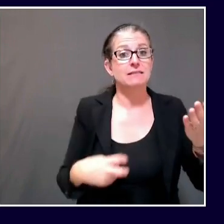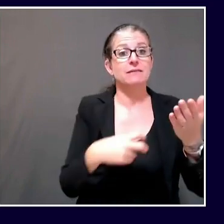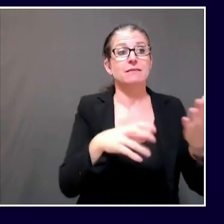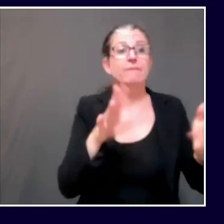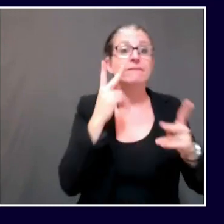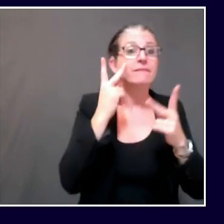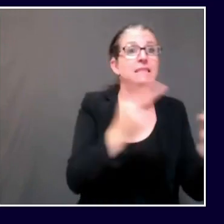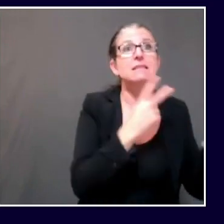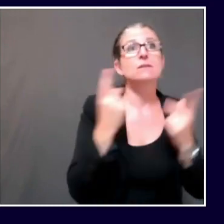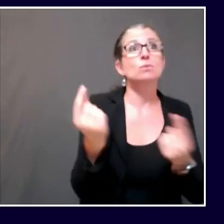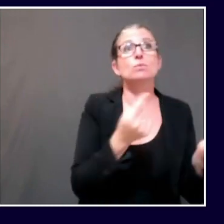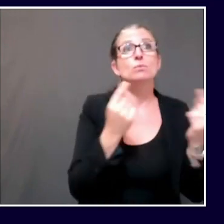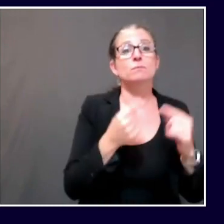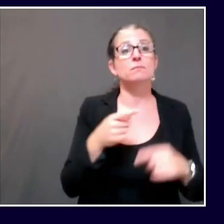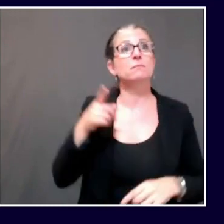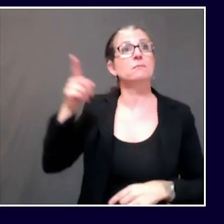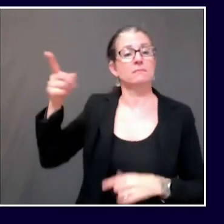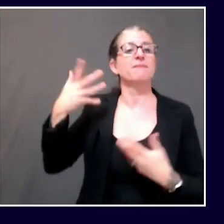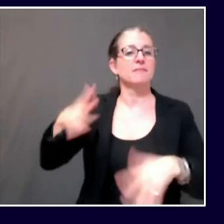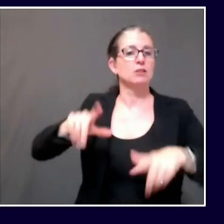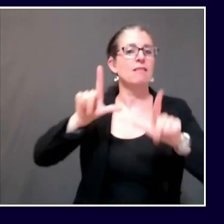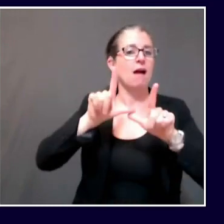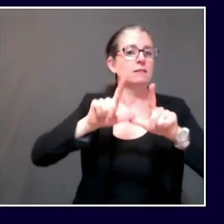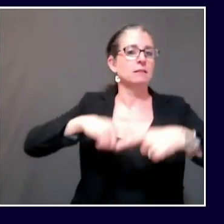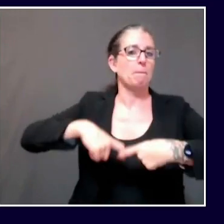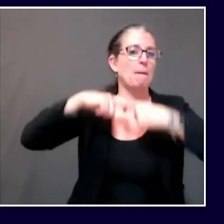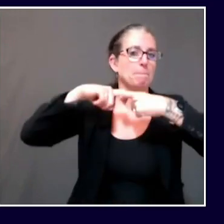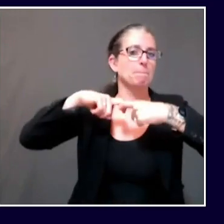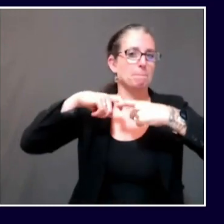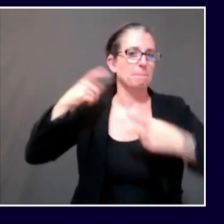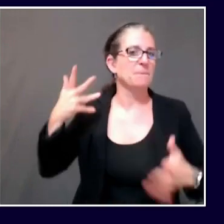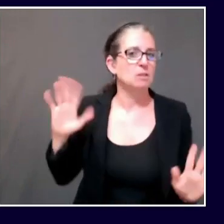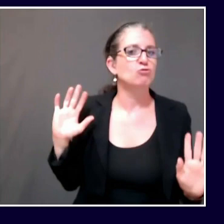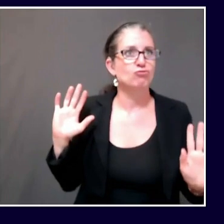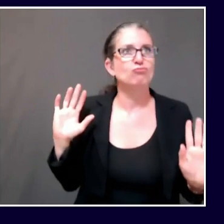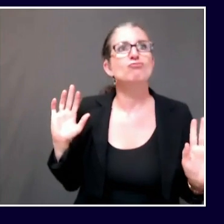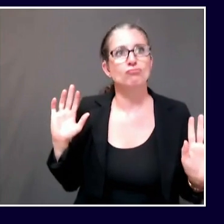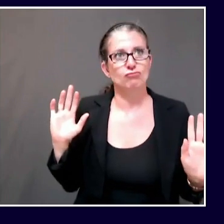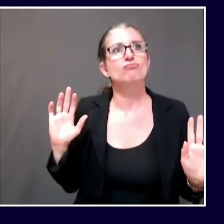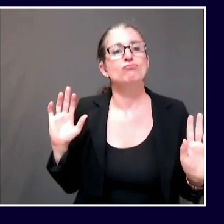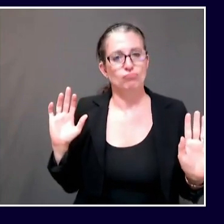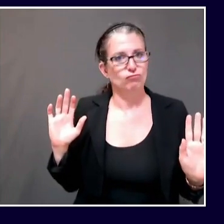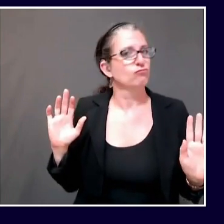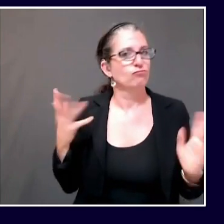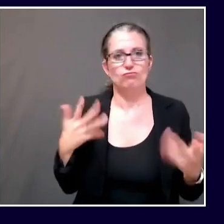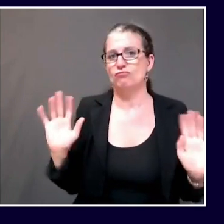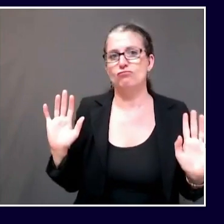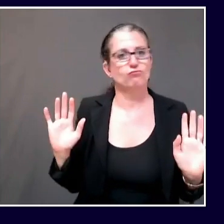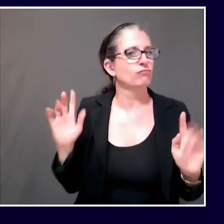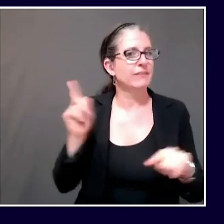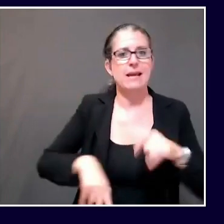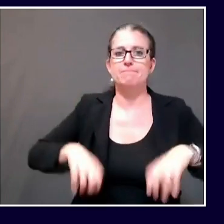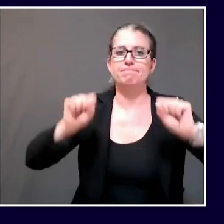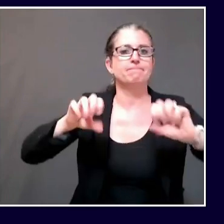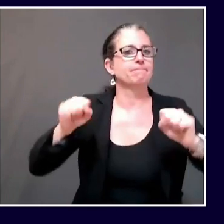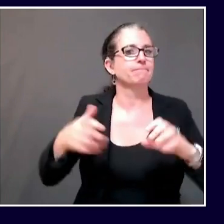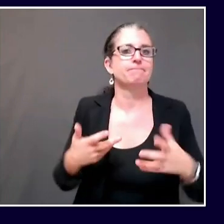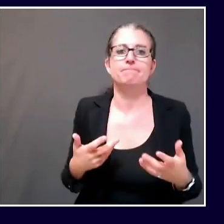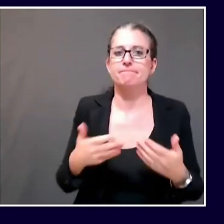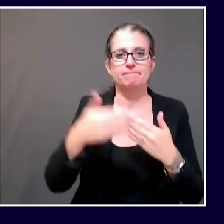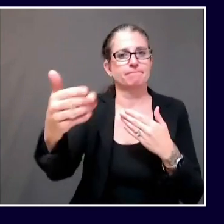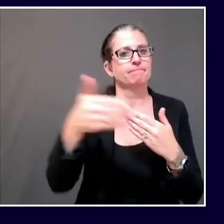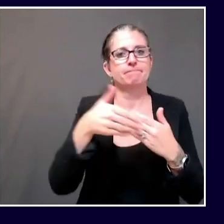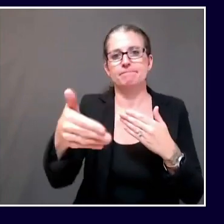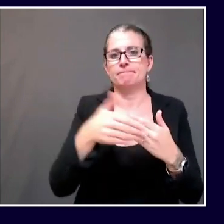the license for the Big Moose Inn. Every day that the organization operates outside of that